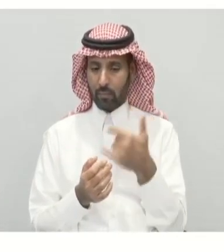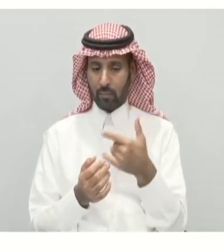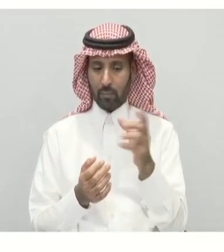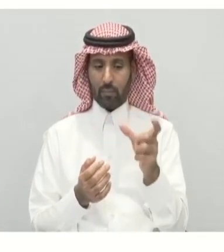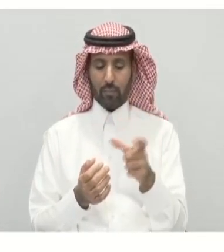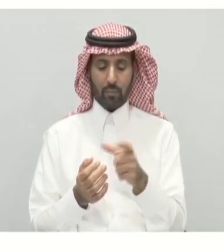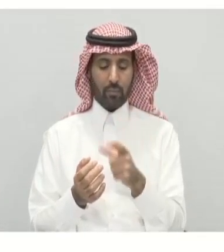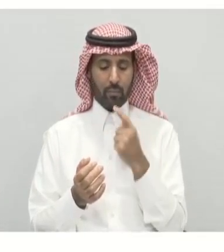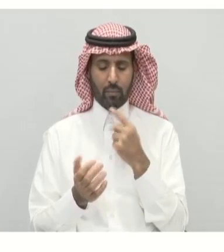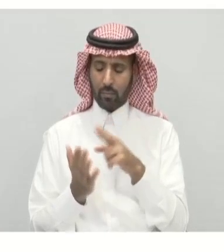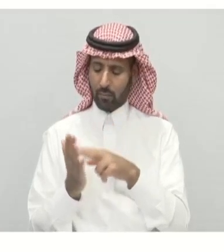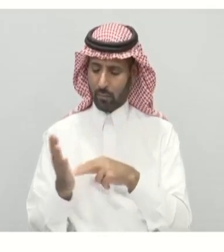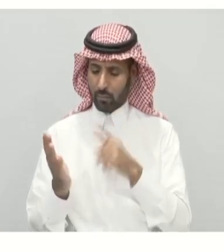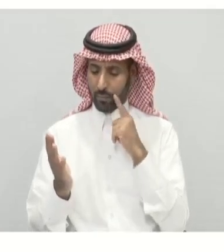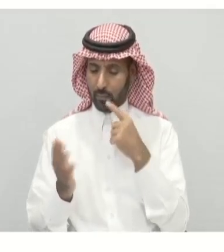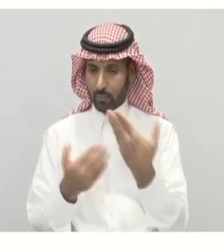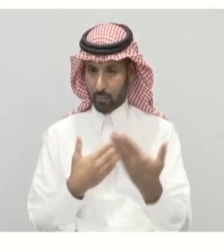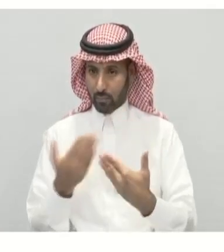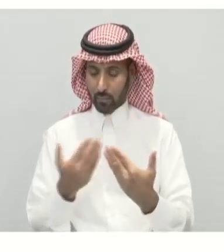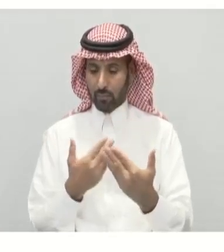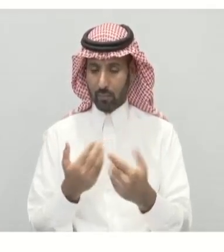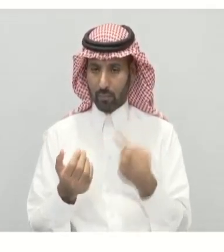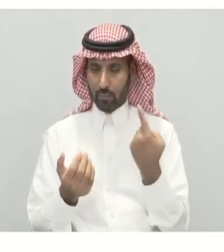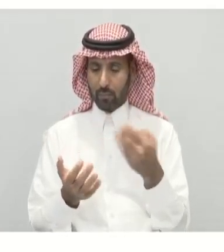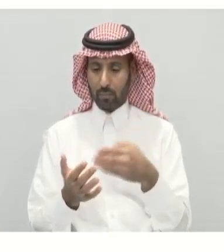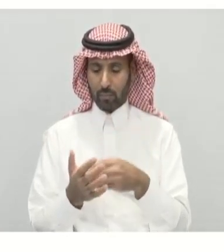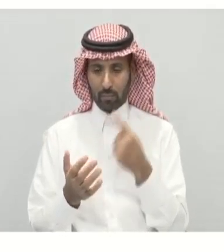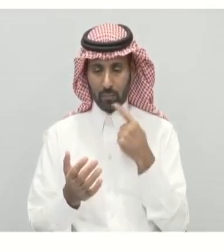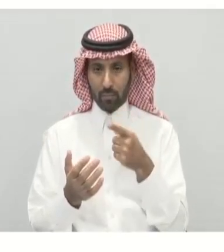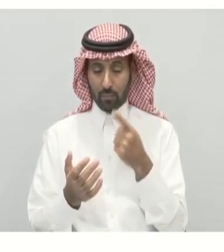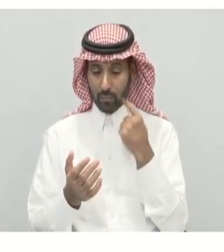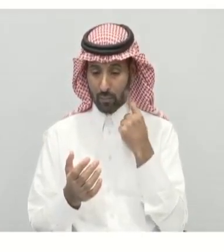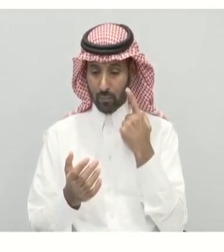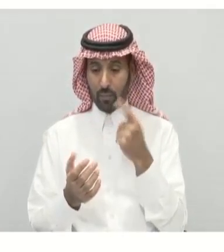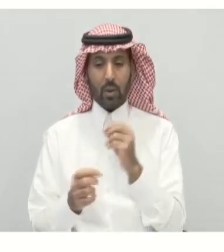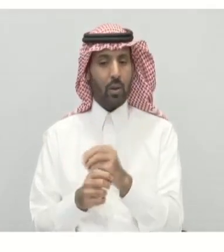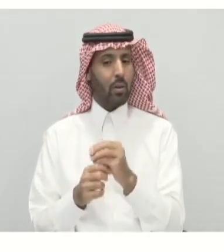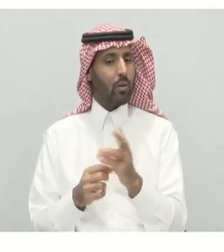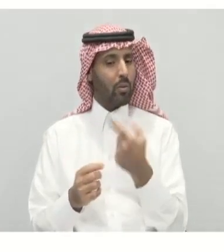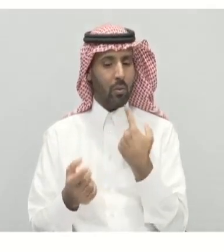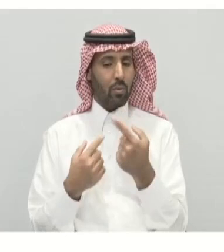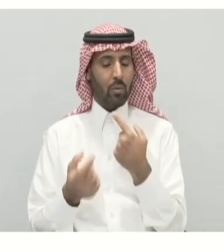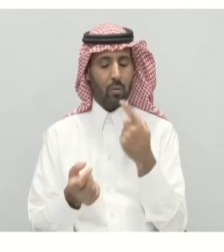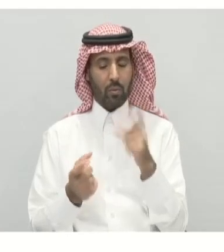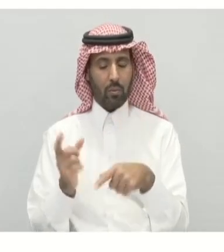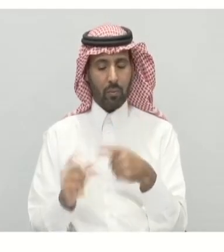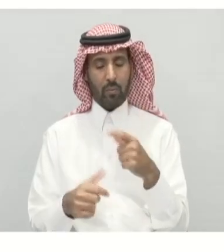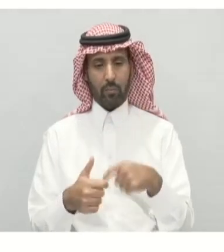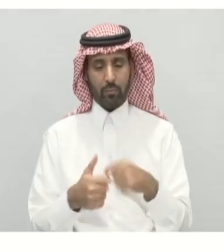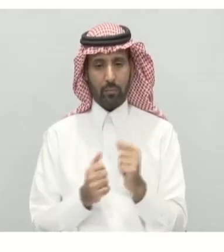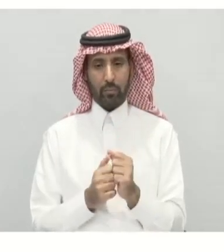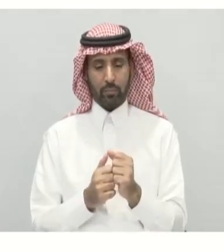to scan the conversation one more time, and this time you will tell me who are the speakers in our conversation